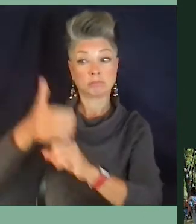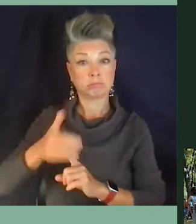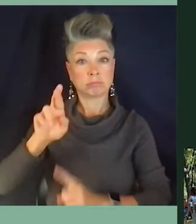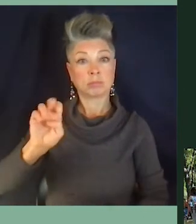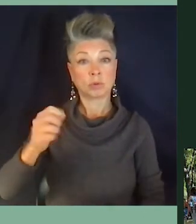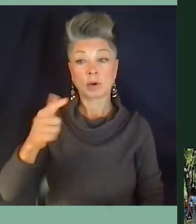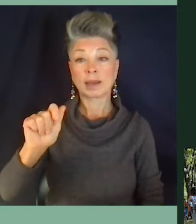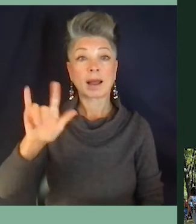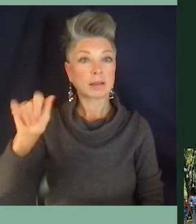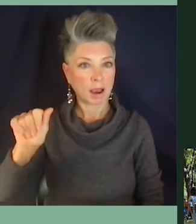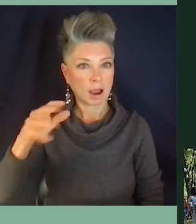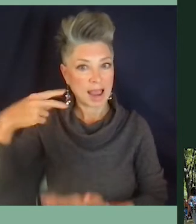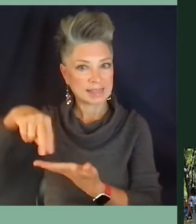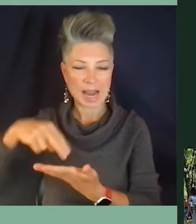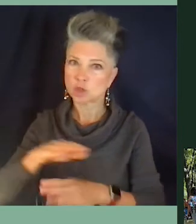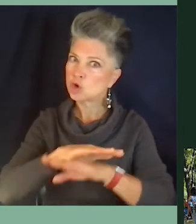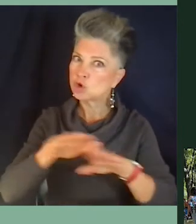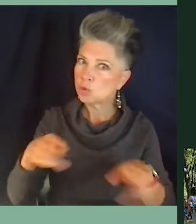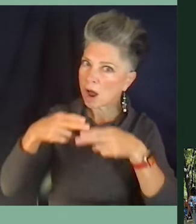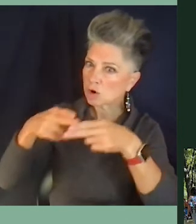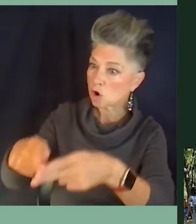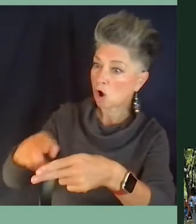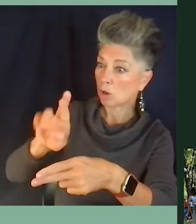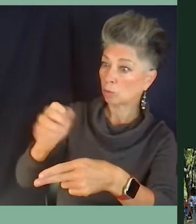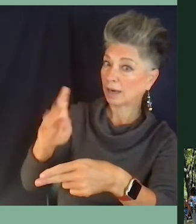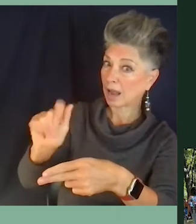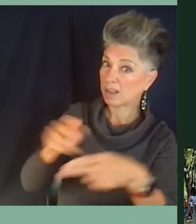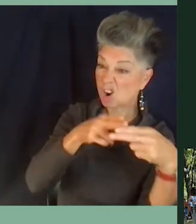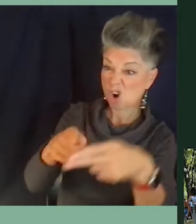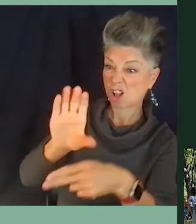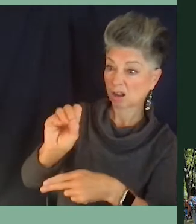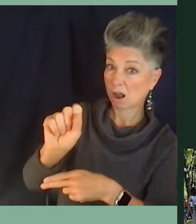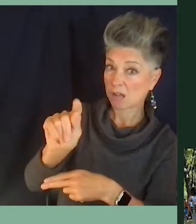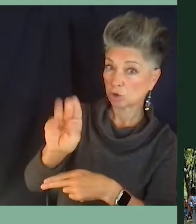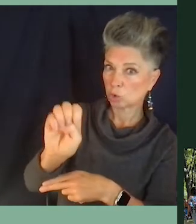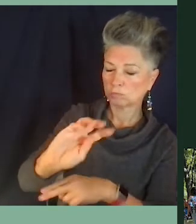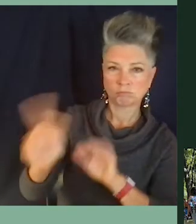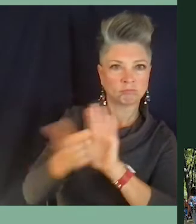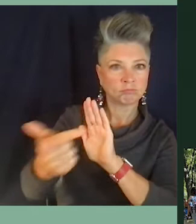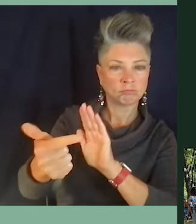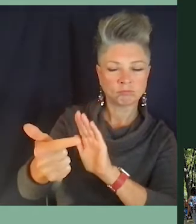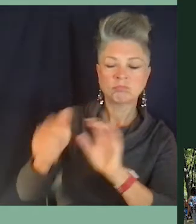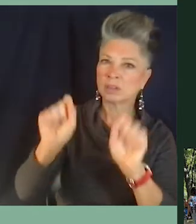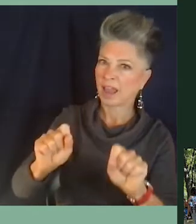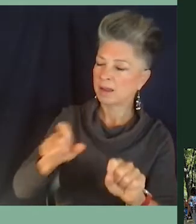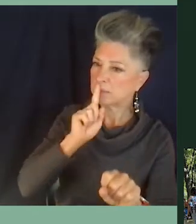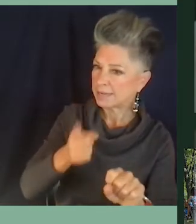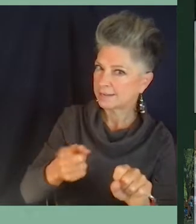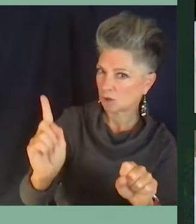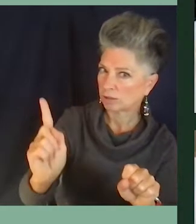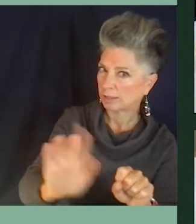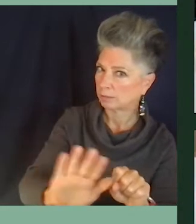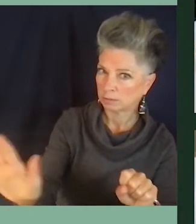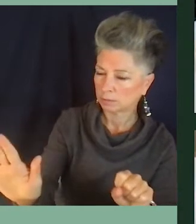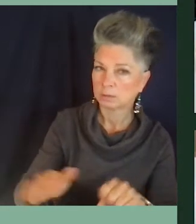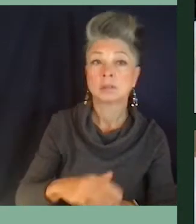regalia and dance. Do not ever call regalia a costume. That can be insulting.